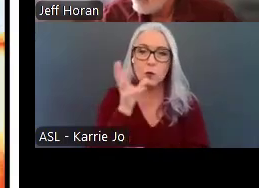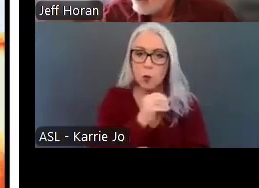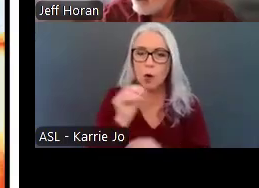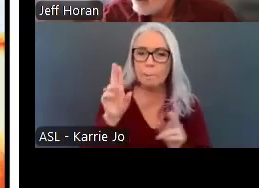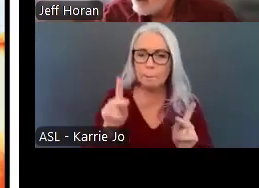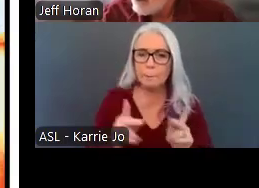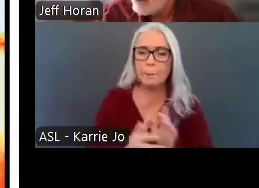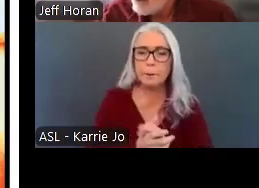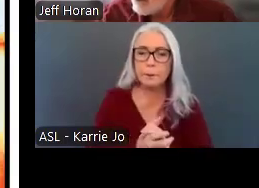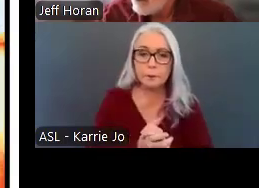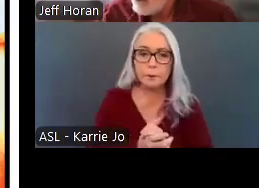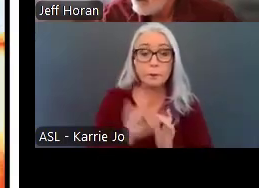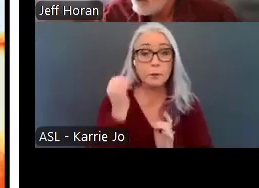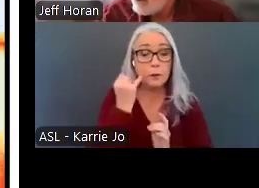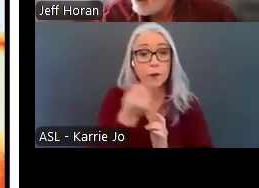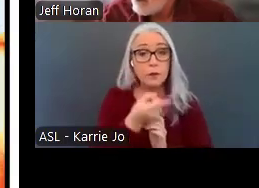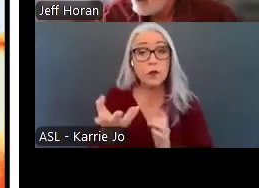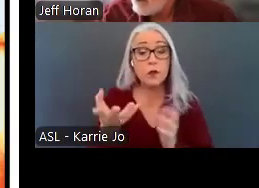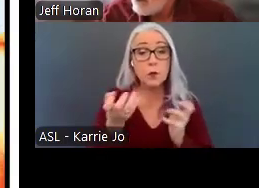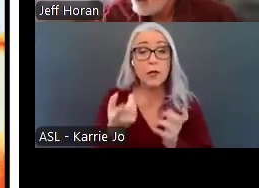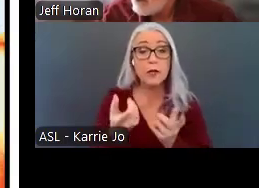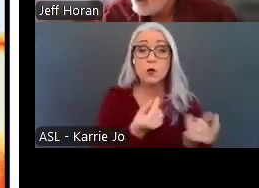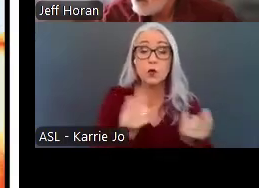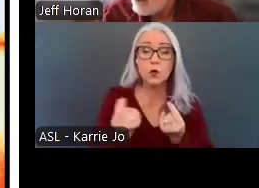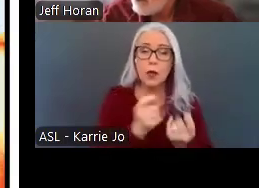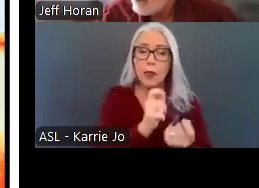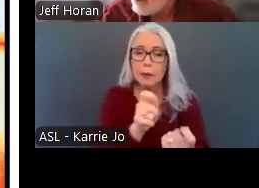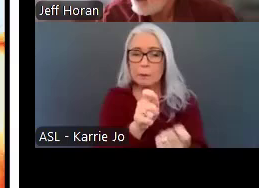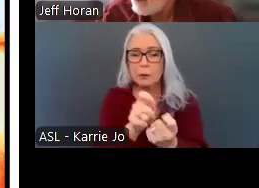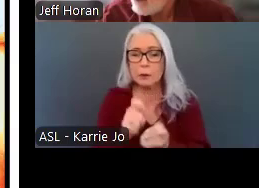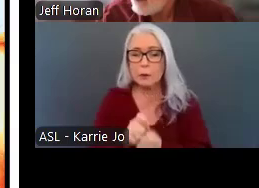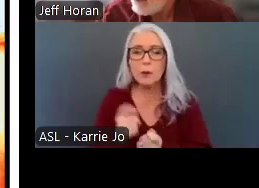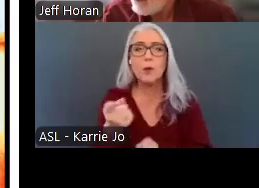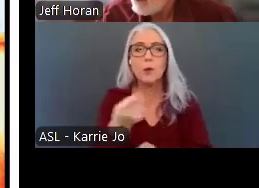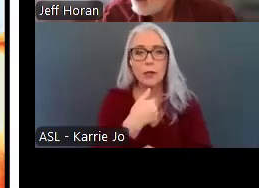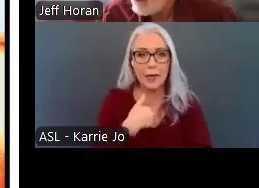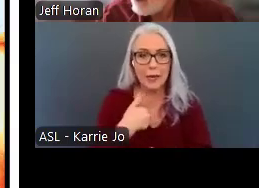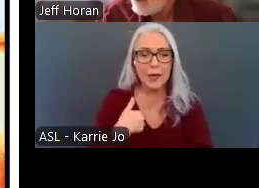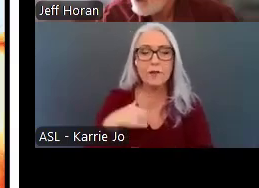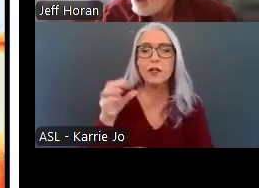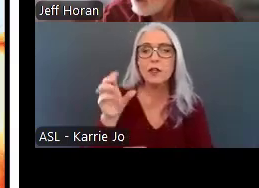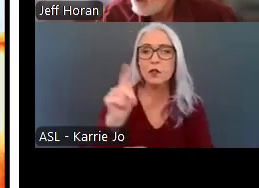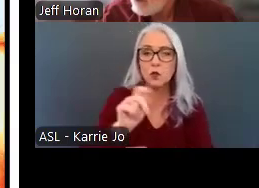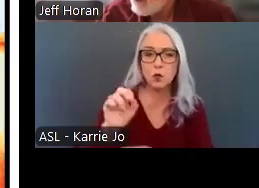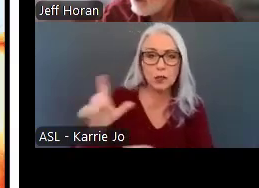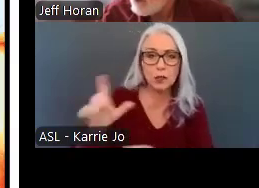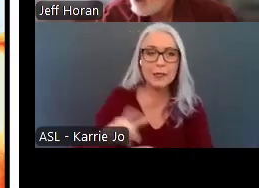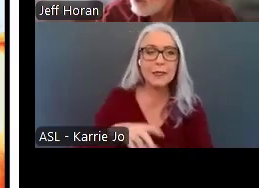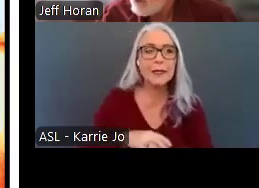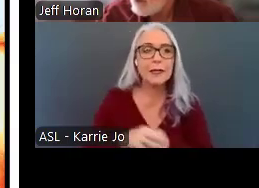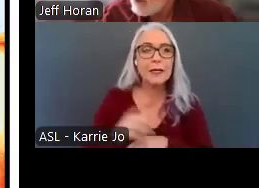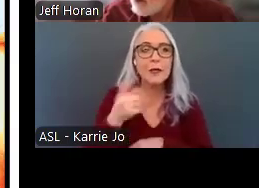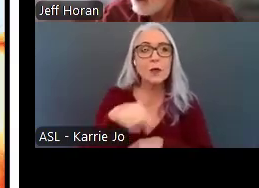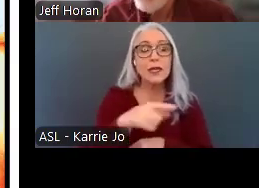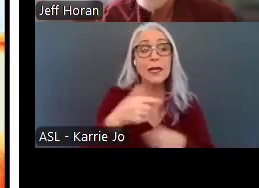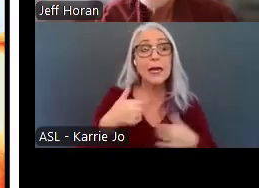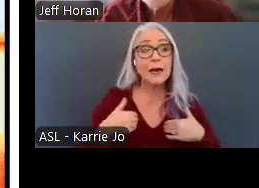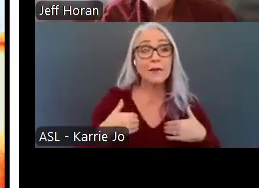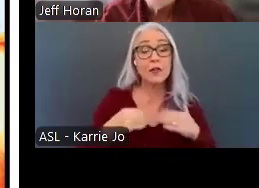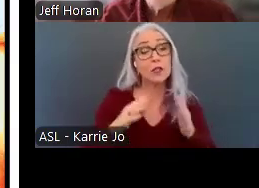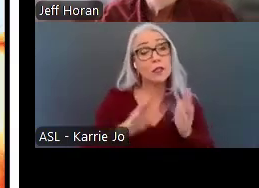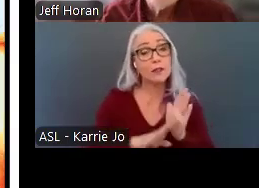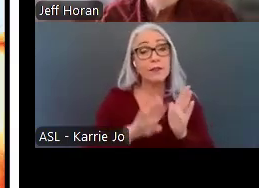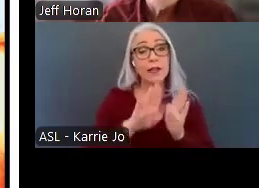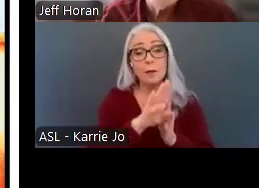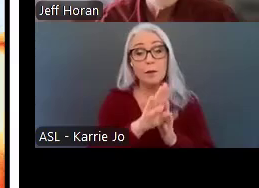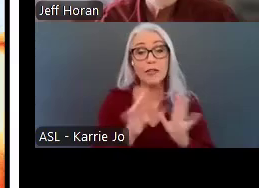If you want to do this a little bit more refined, there's a tool. CBI, Conservation Biology Institute, developed it in partnership with